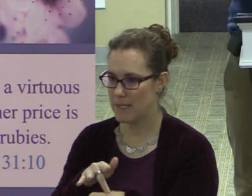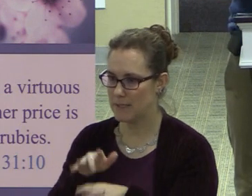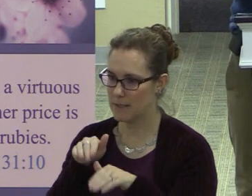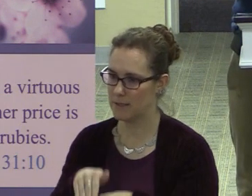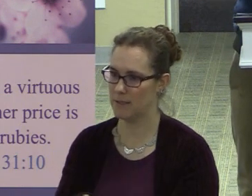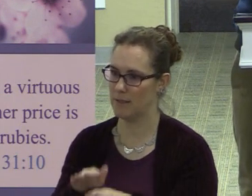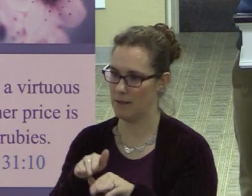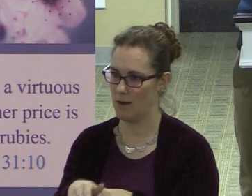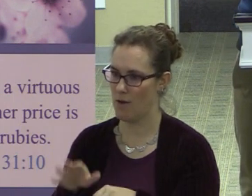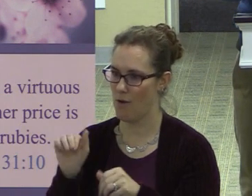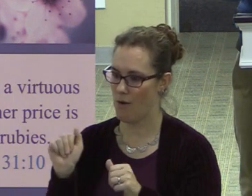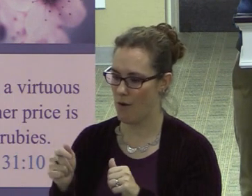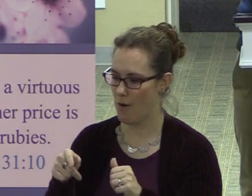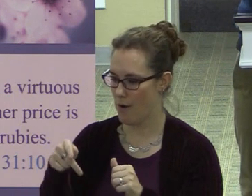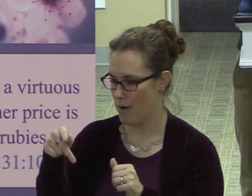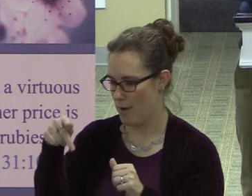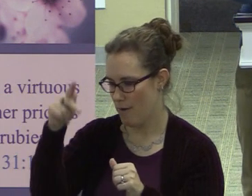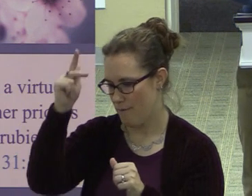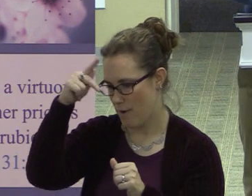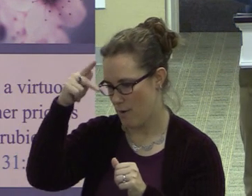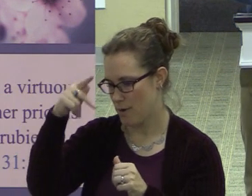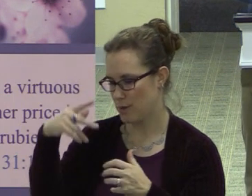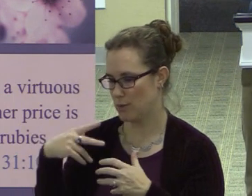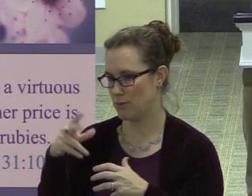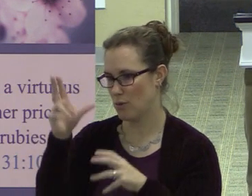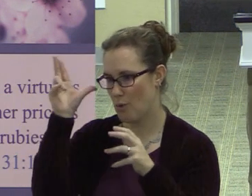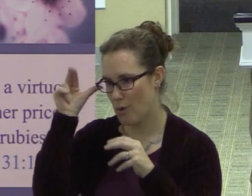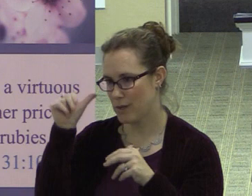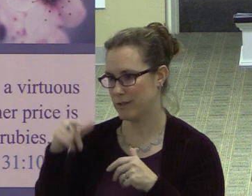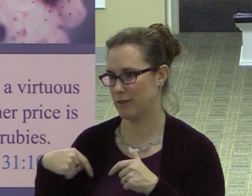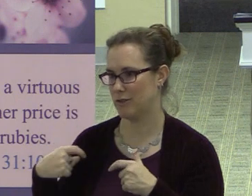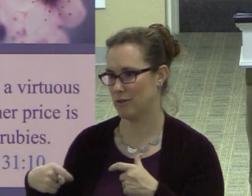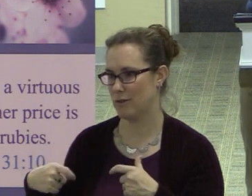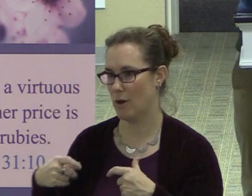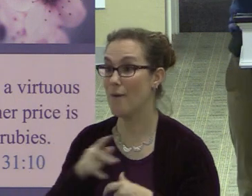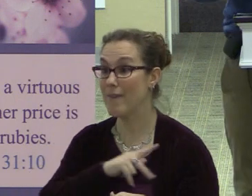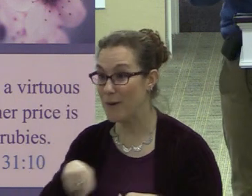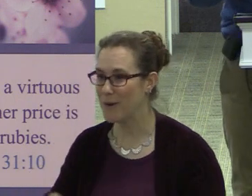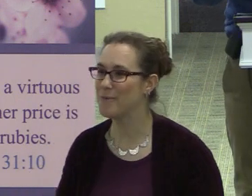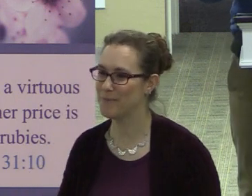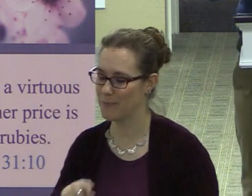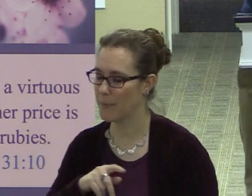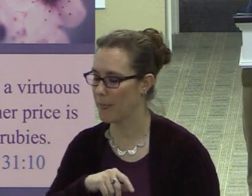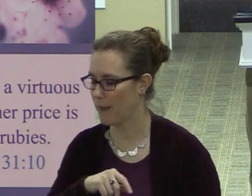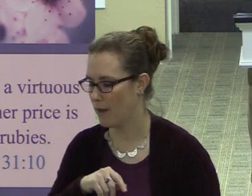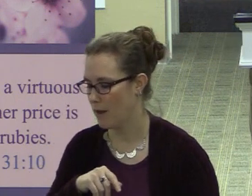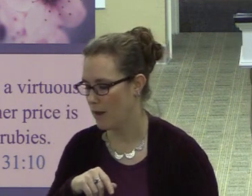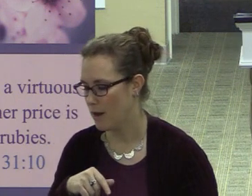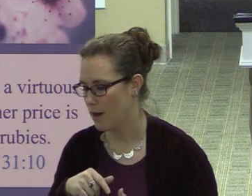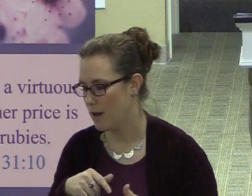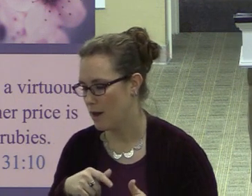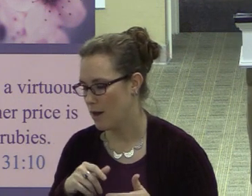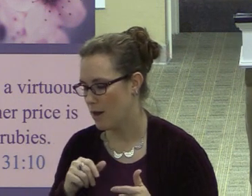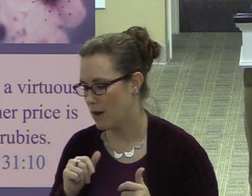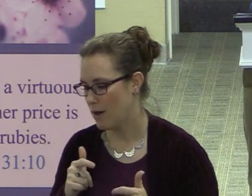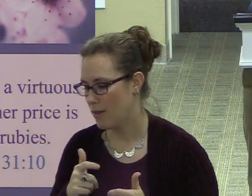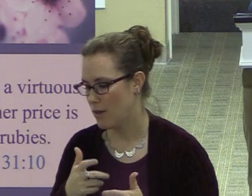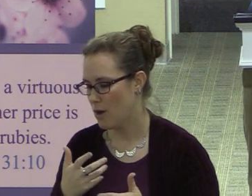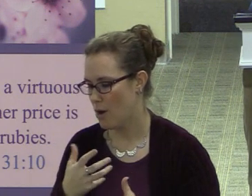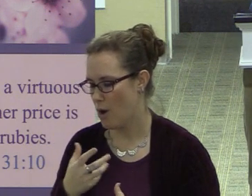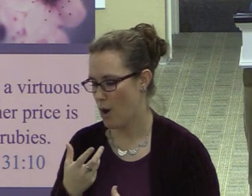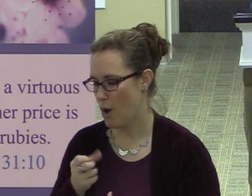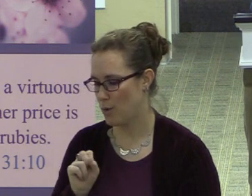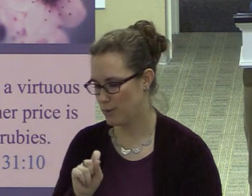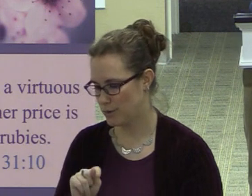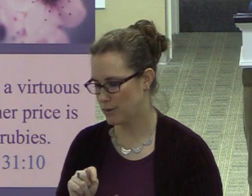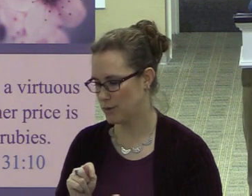all Pharaoh's horses and his chariots and his horsemen. And it came to pass in the morning, watch, the Lord looked unto the host of the Egyptians